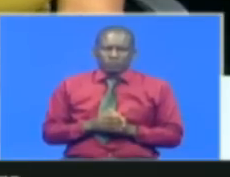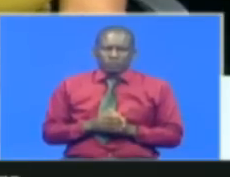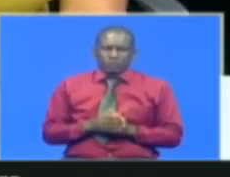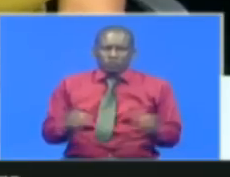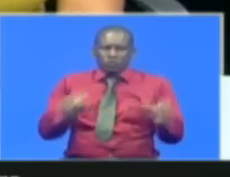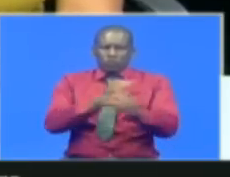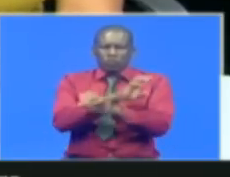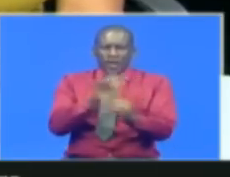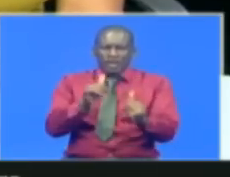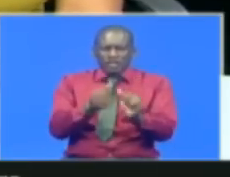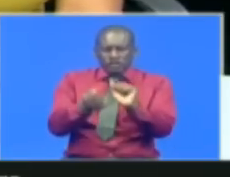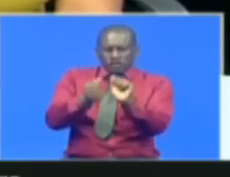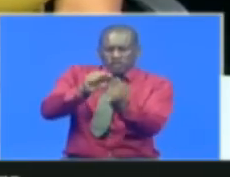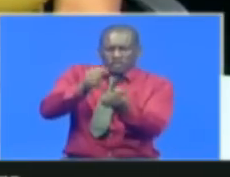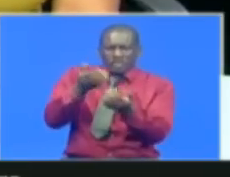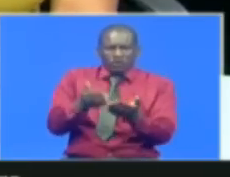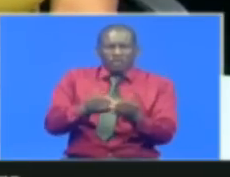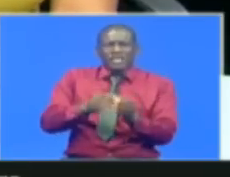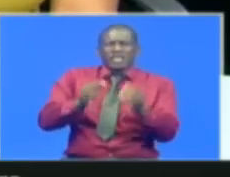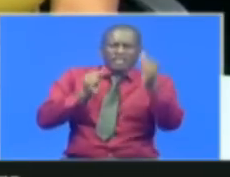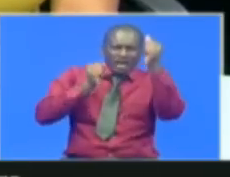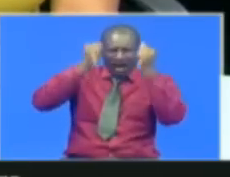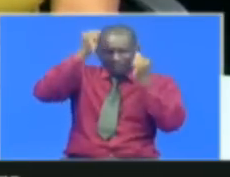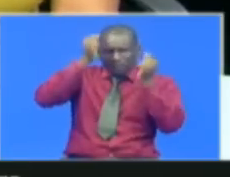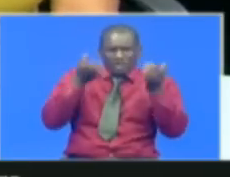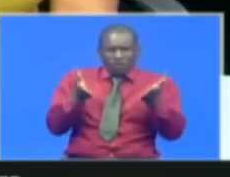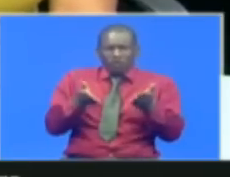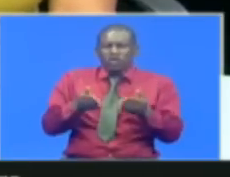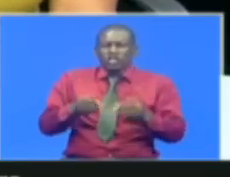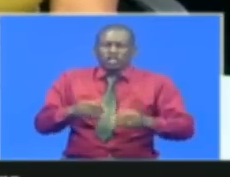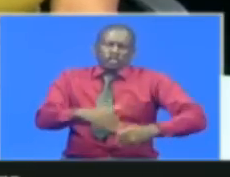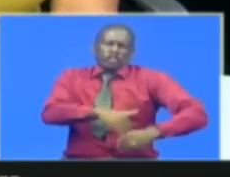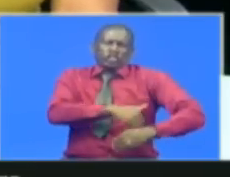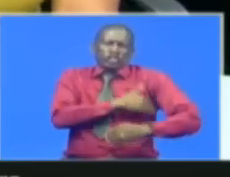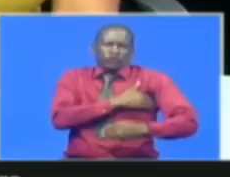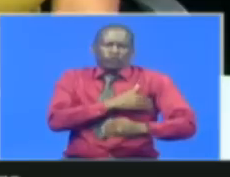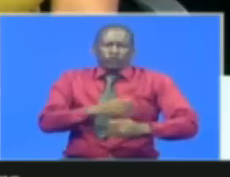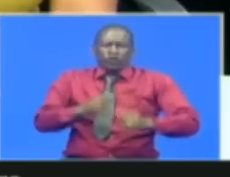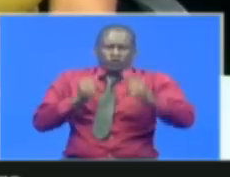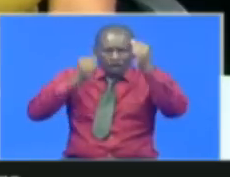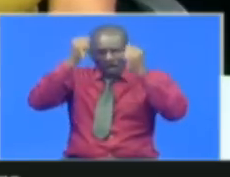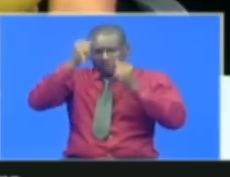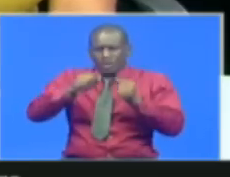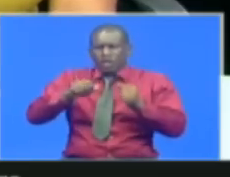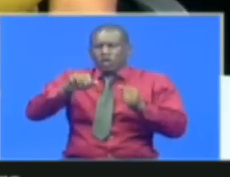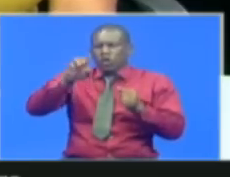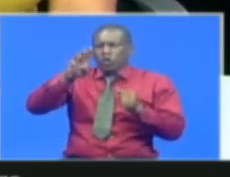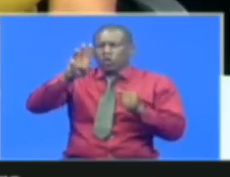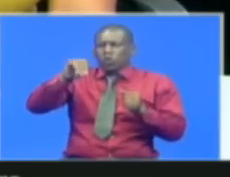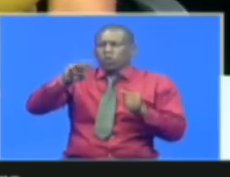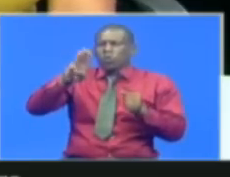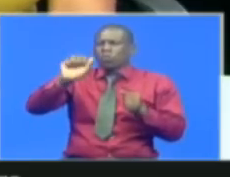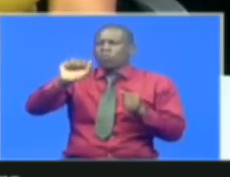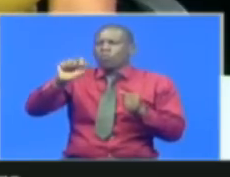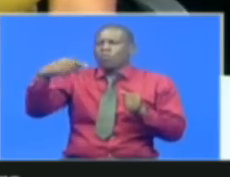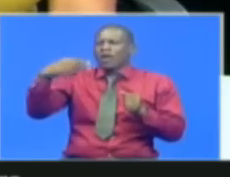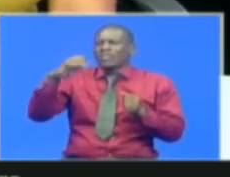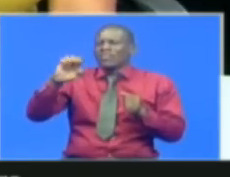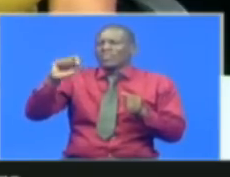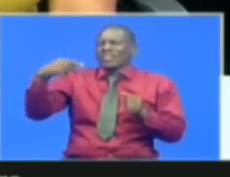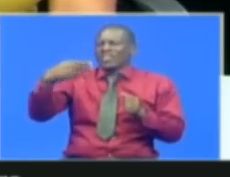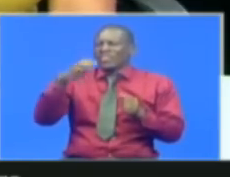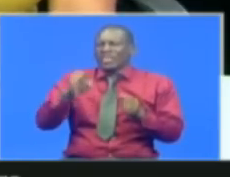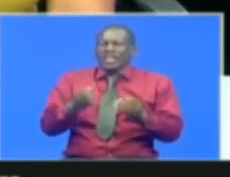Well, and to some changes in the military now. Chief of Defense Forces General Samson Mwadede's term of service has been extended for another